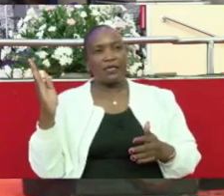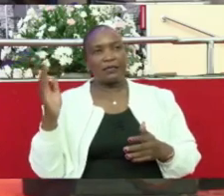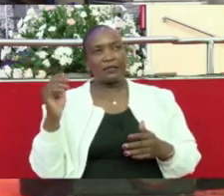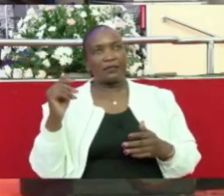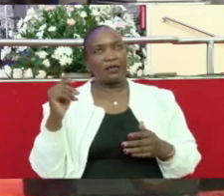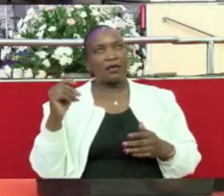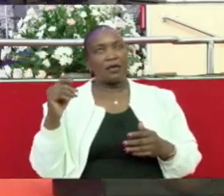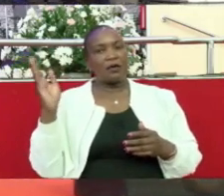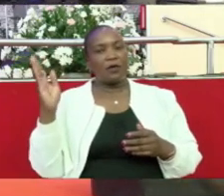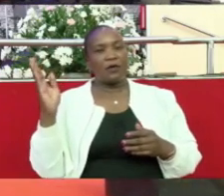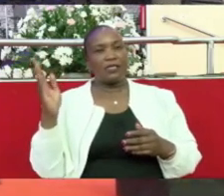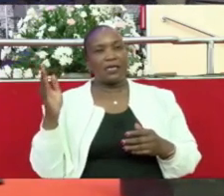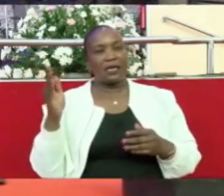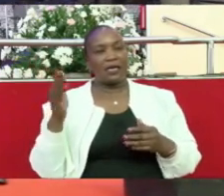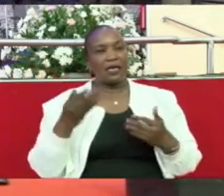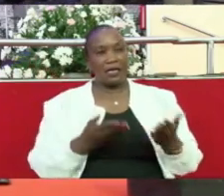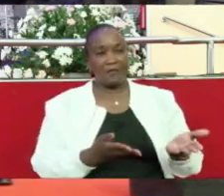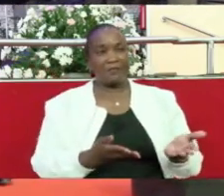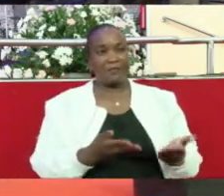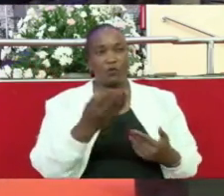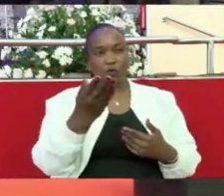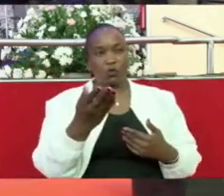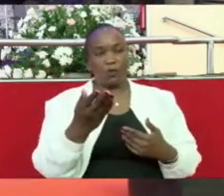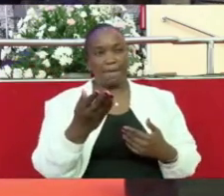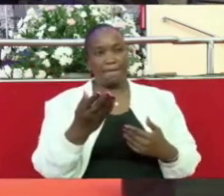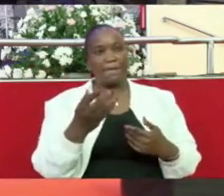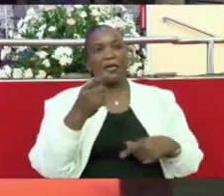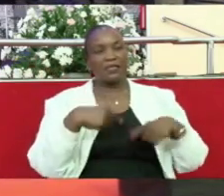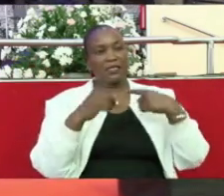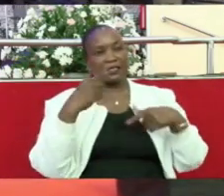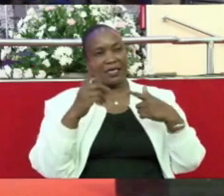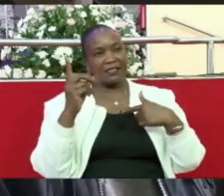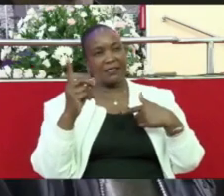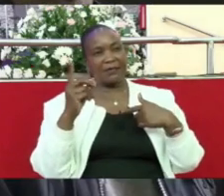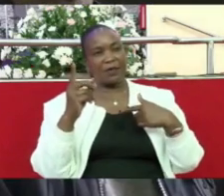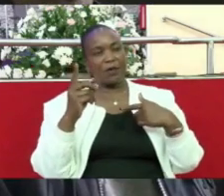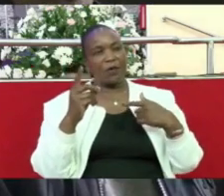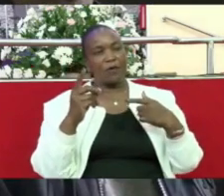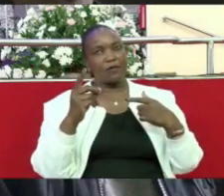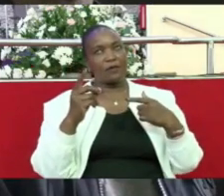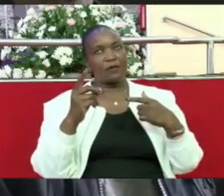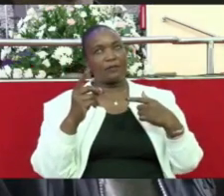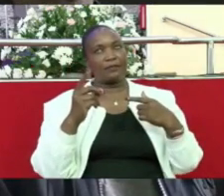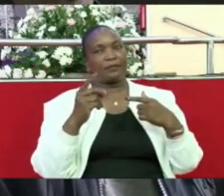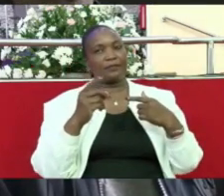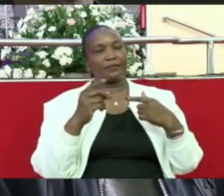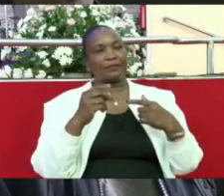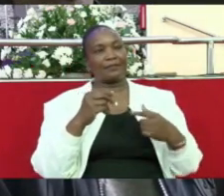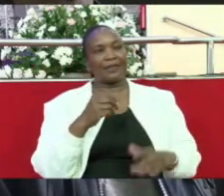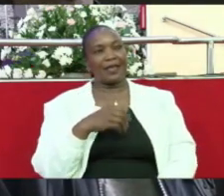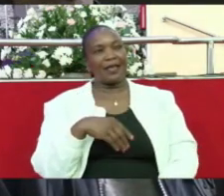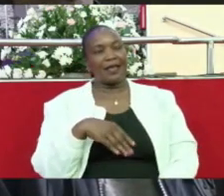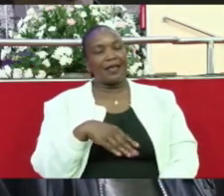carnal. Si za mwili. They are not of the world. Si za dunia. They are not weapons that you can like arm